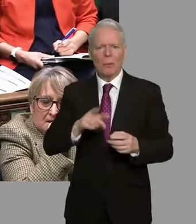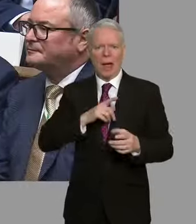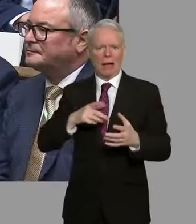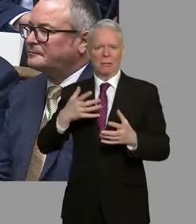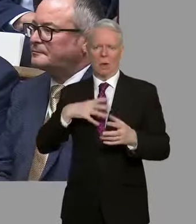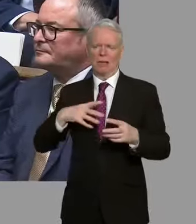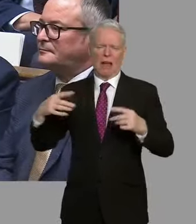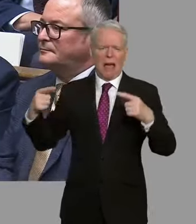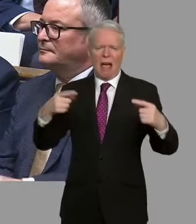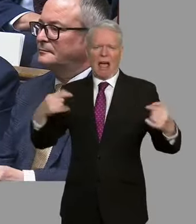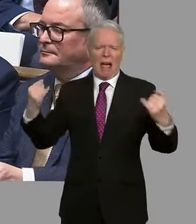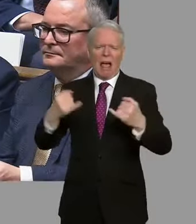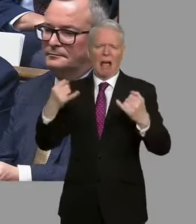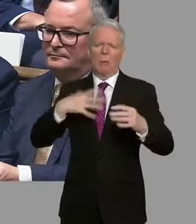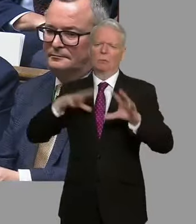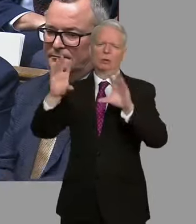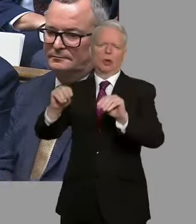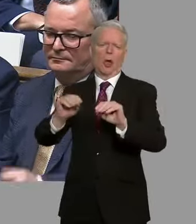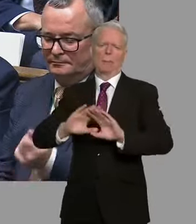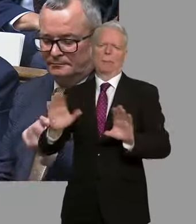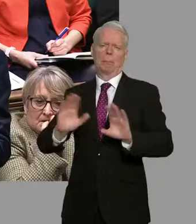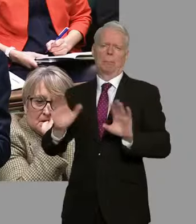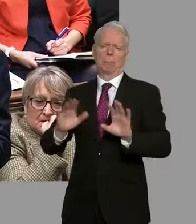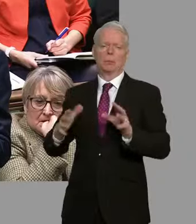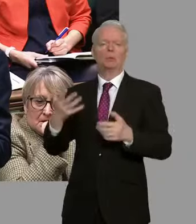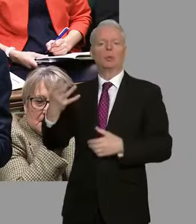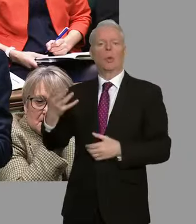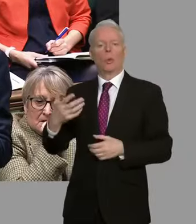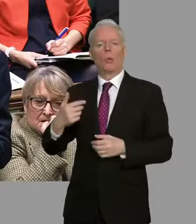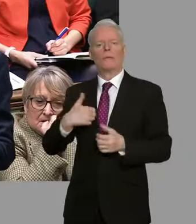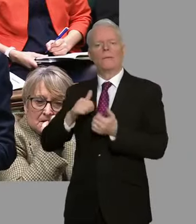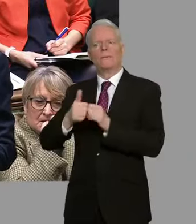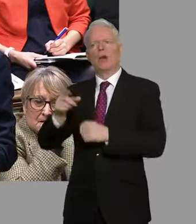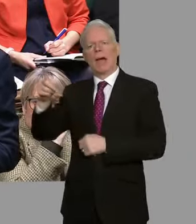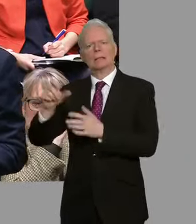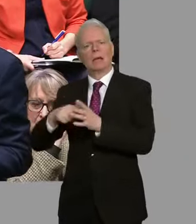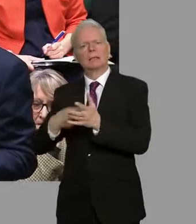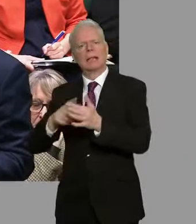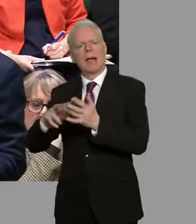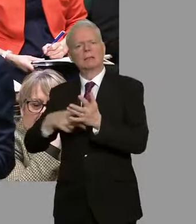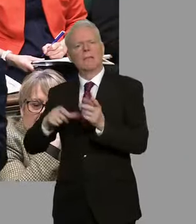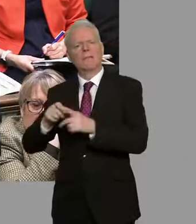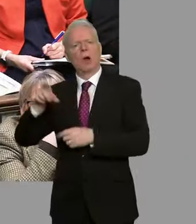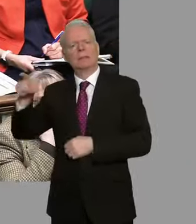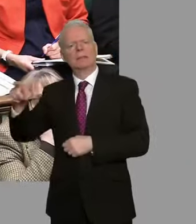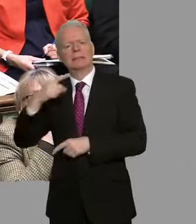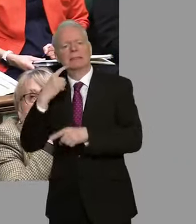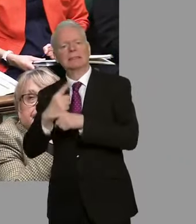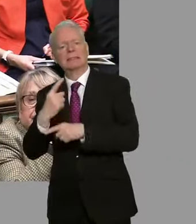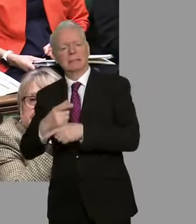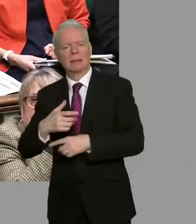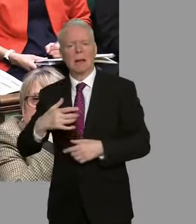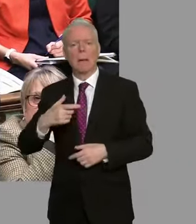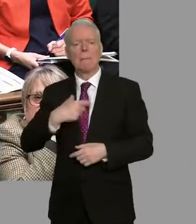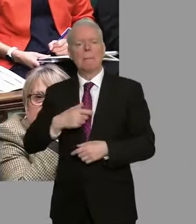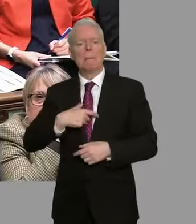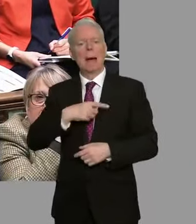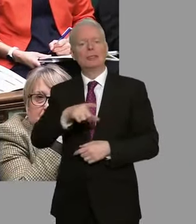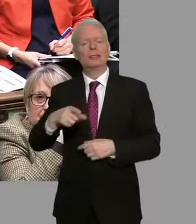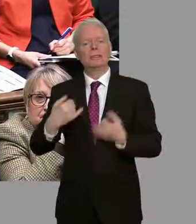record. Last month alone, 54,000 people waited more than 12 hours in